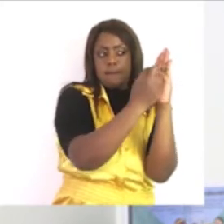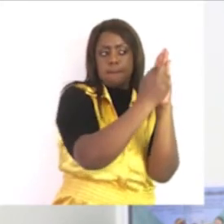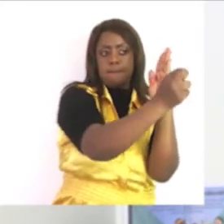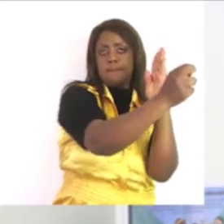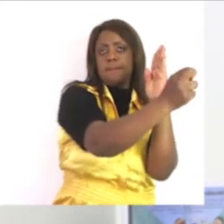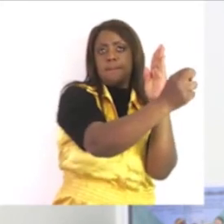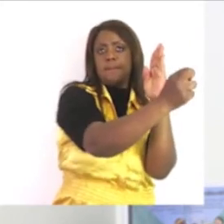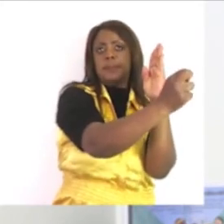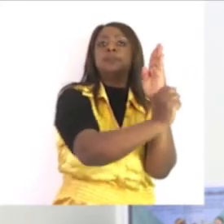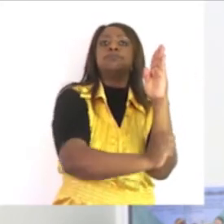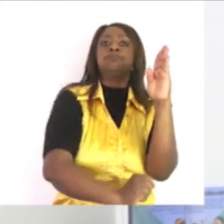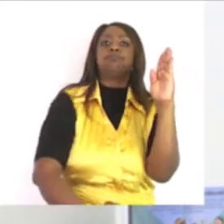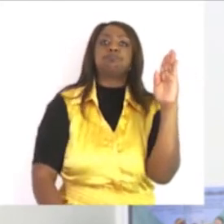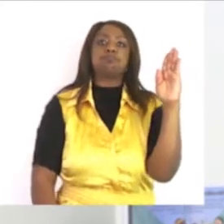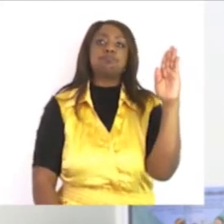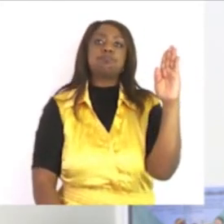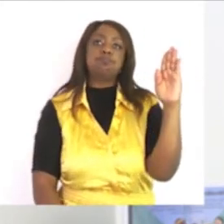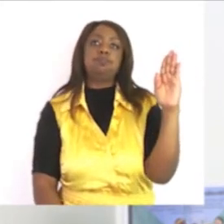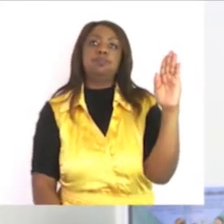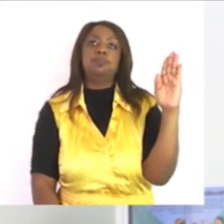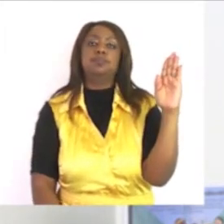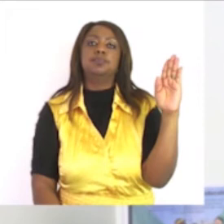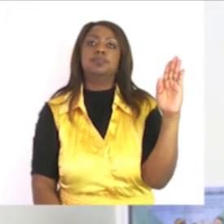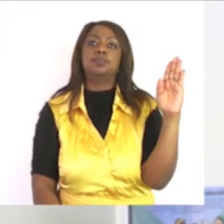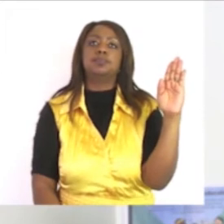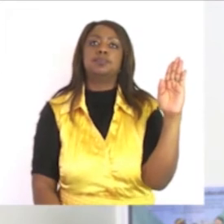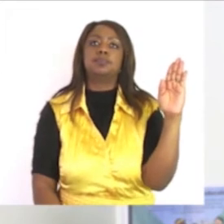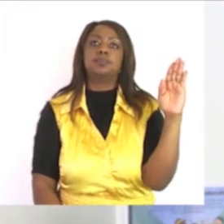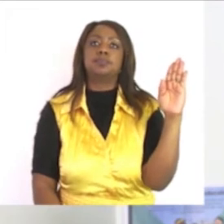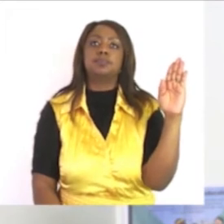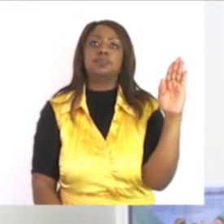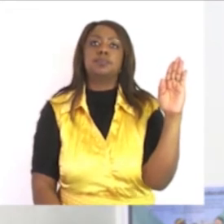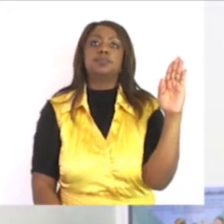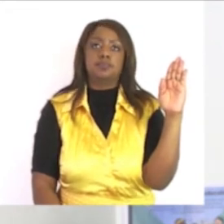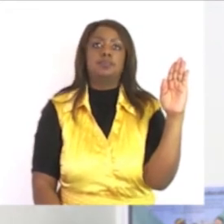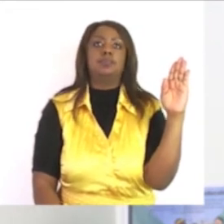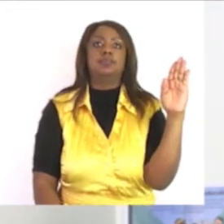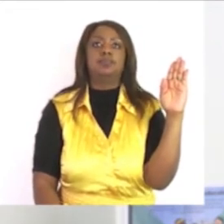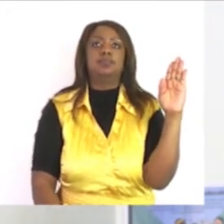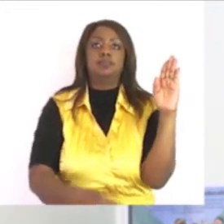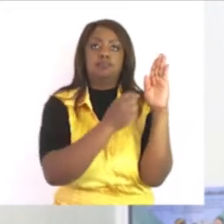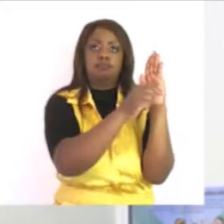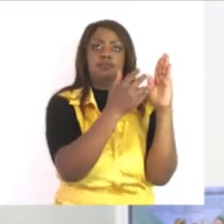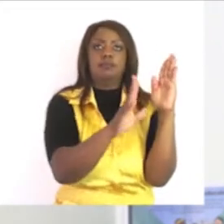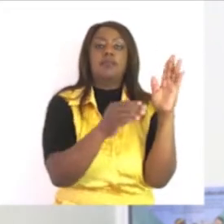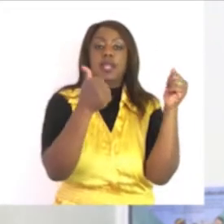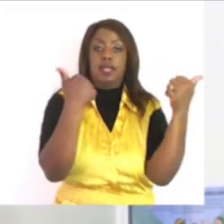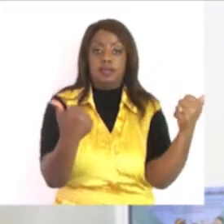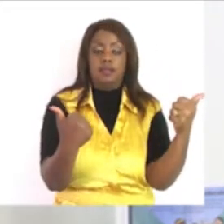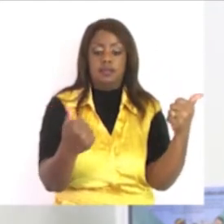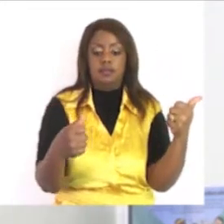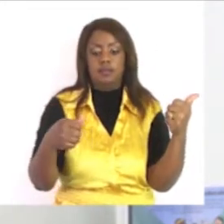and I see it's straight here, so I'll mark it here. Now